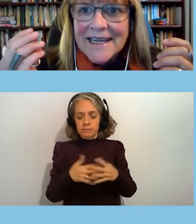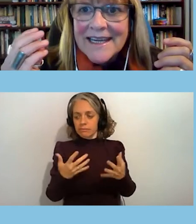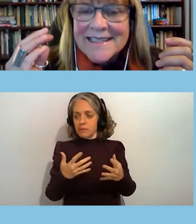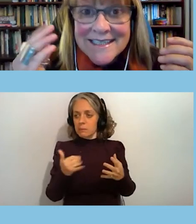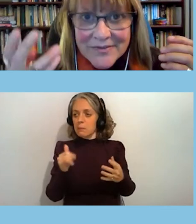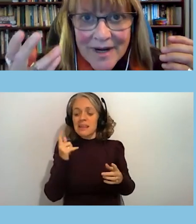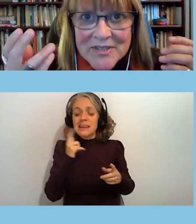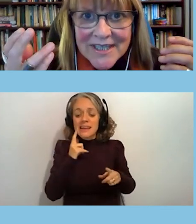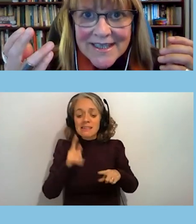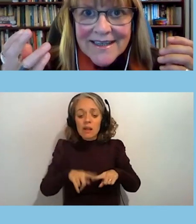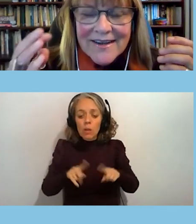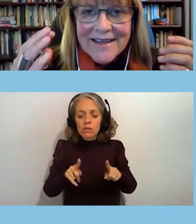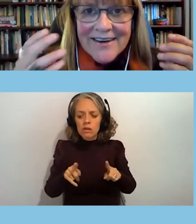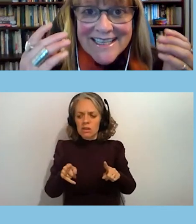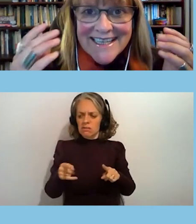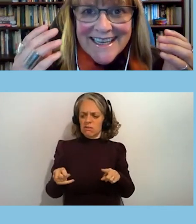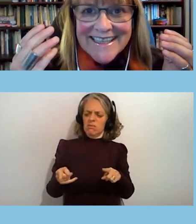alternative is a disruption,